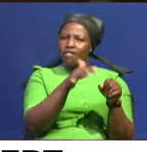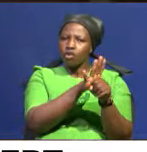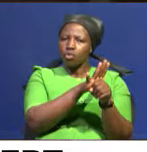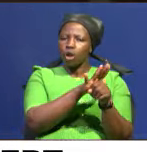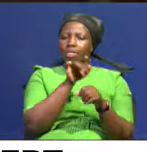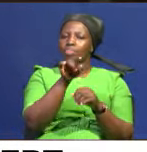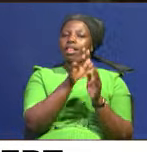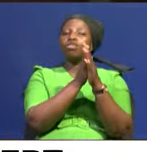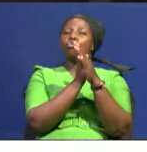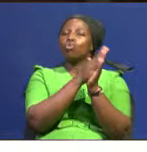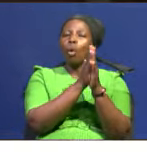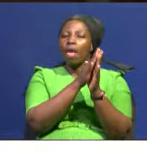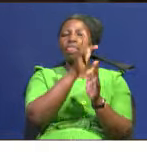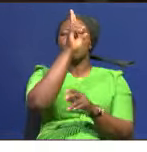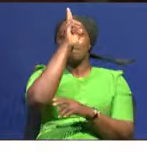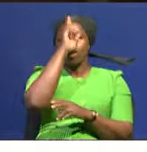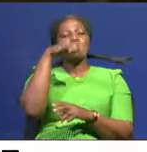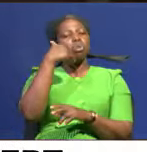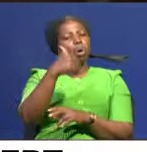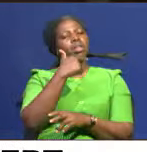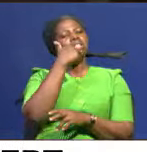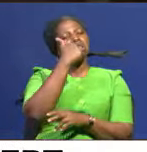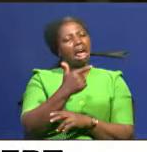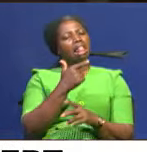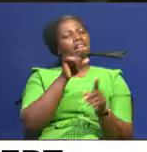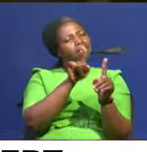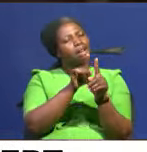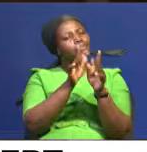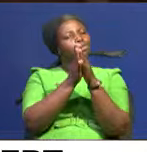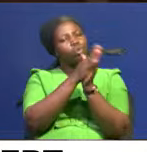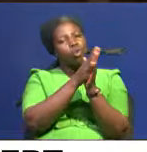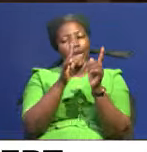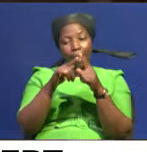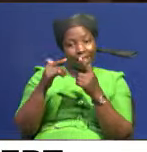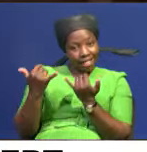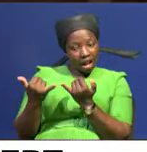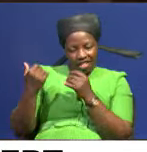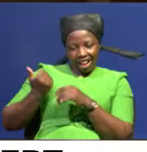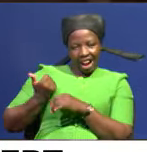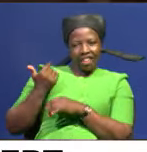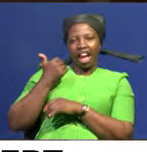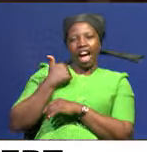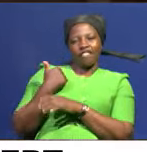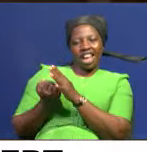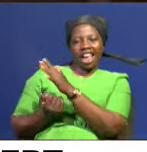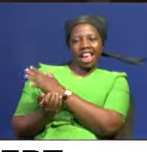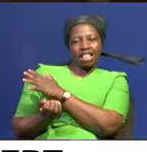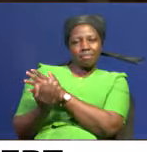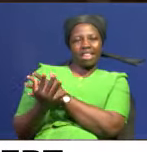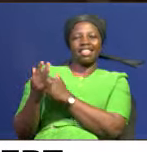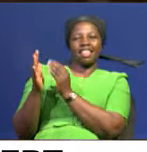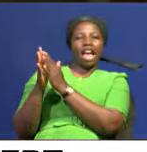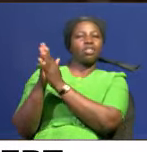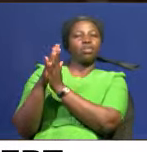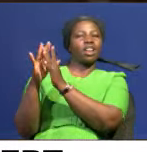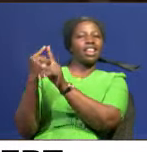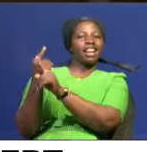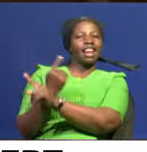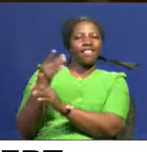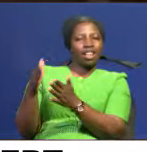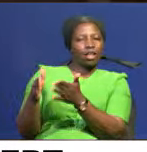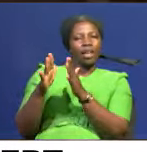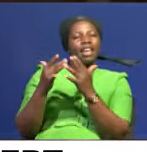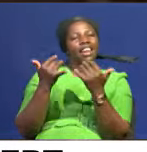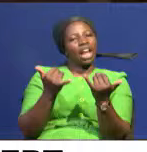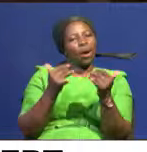police. But the girls have told it differently. So let us invest